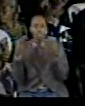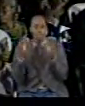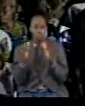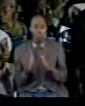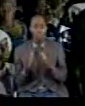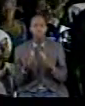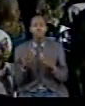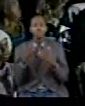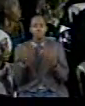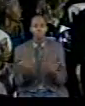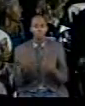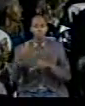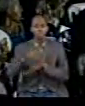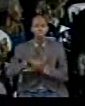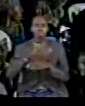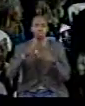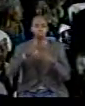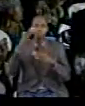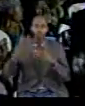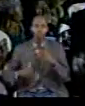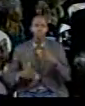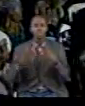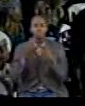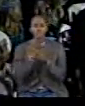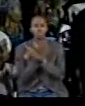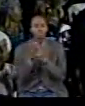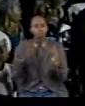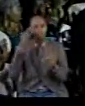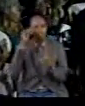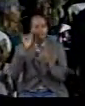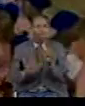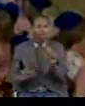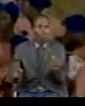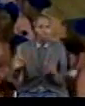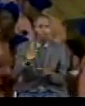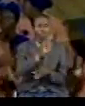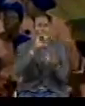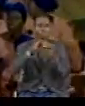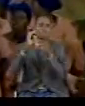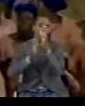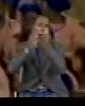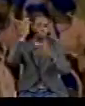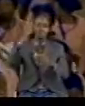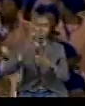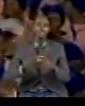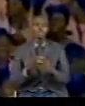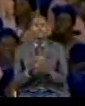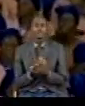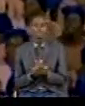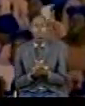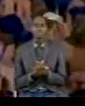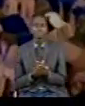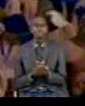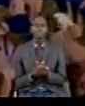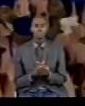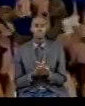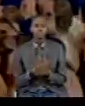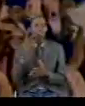total deliverance for everyone in Jesus' name. Amen. Look at